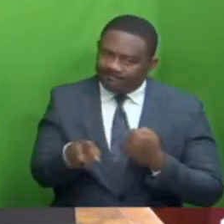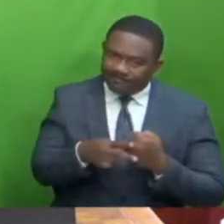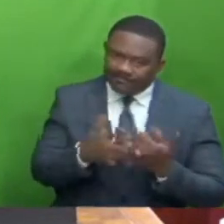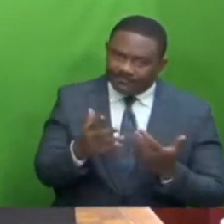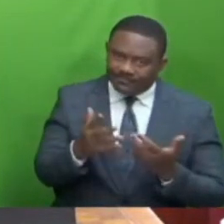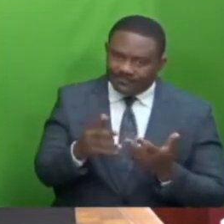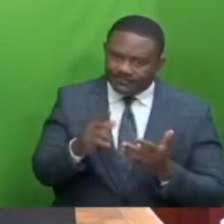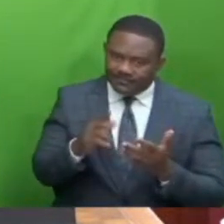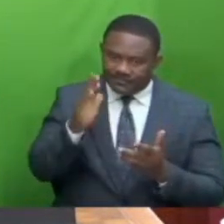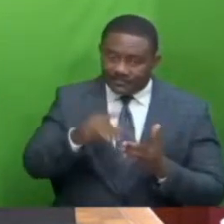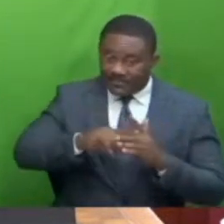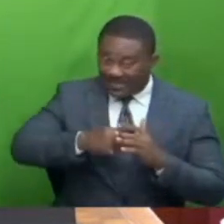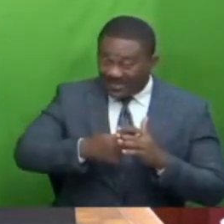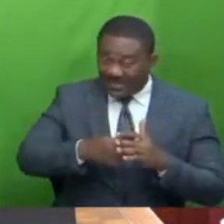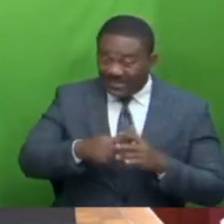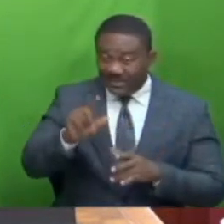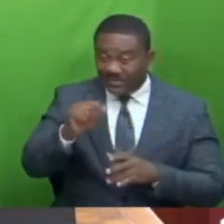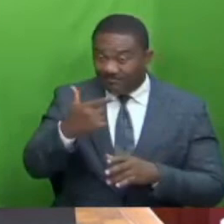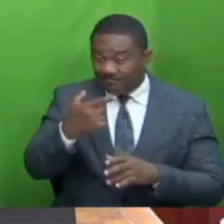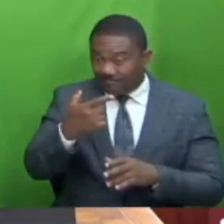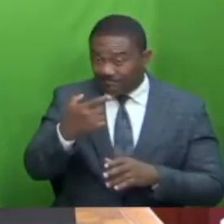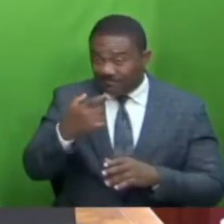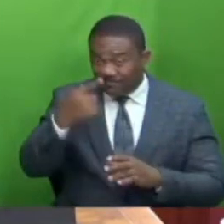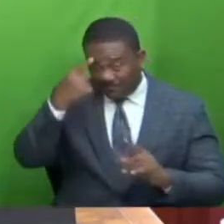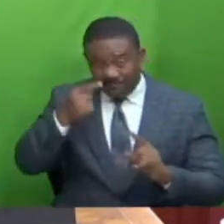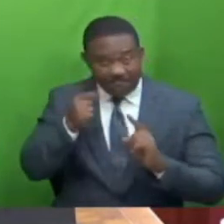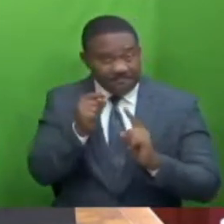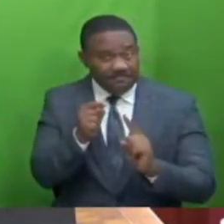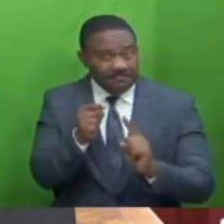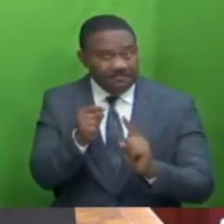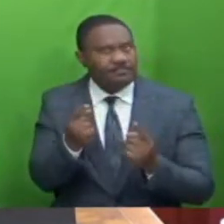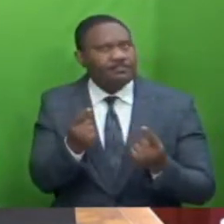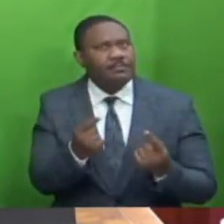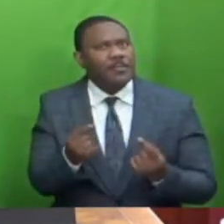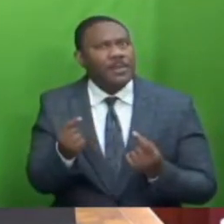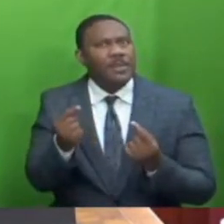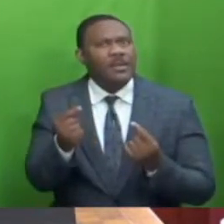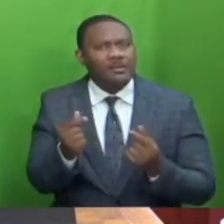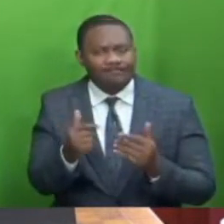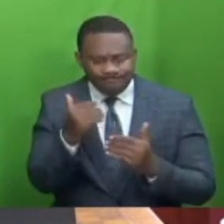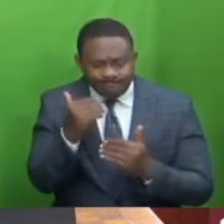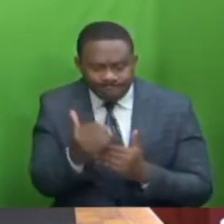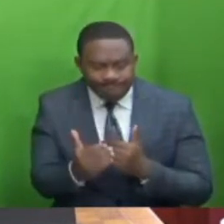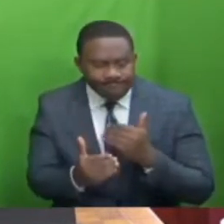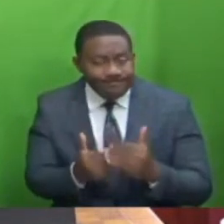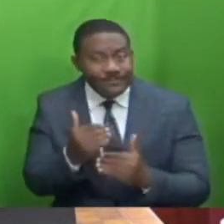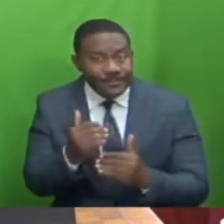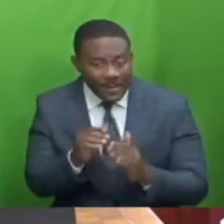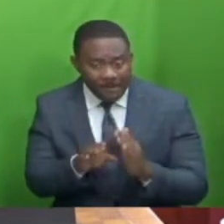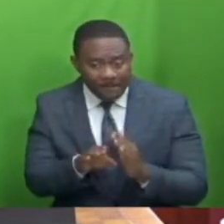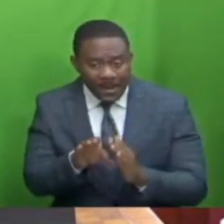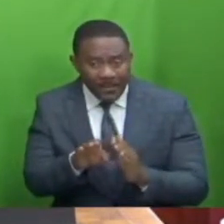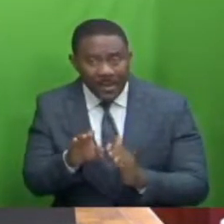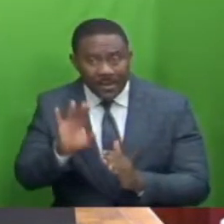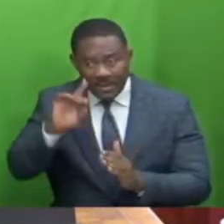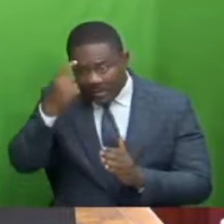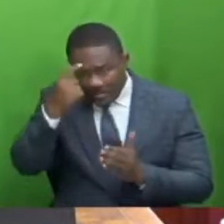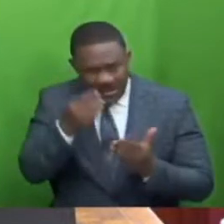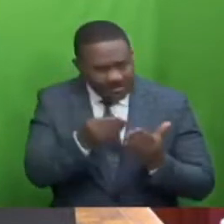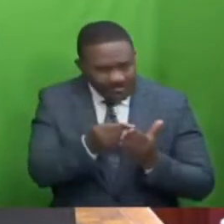which commenced in 2021. The objective was to gradually return to the Fiscal Responsibility